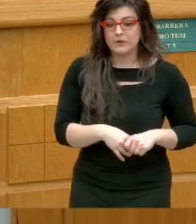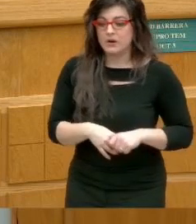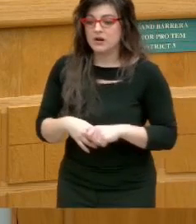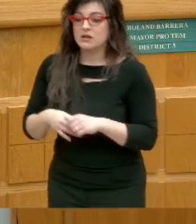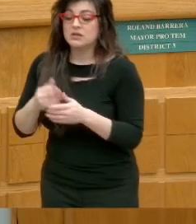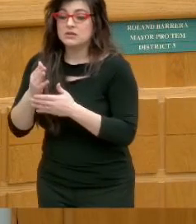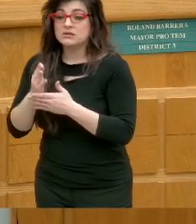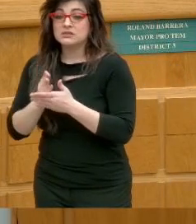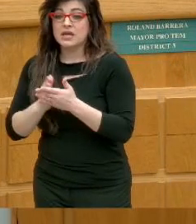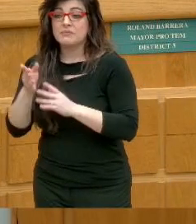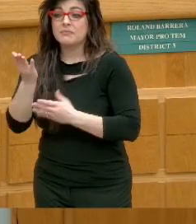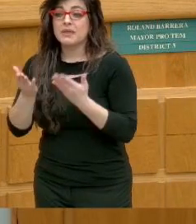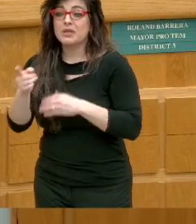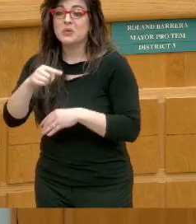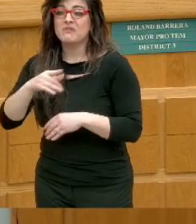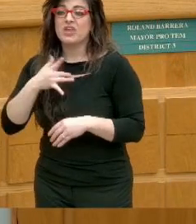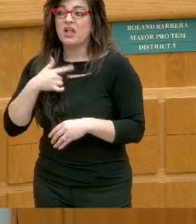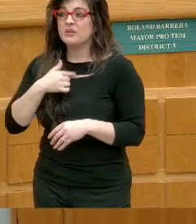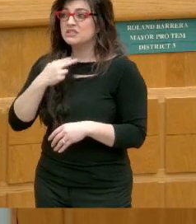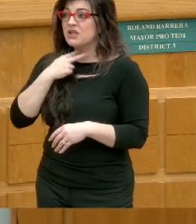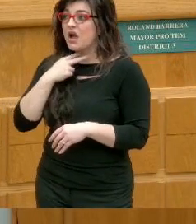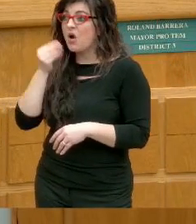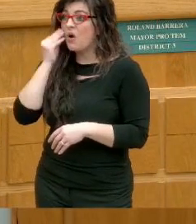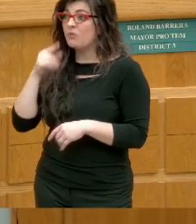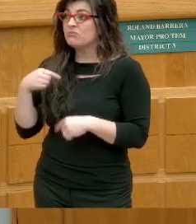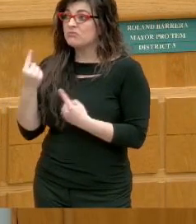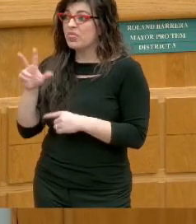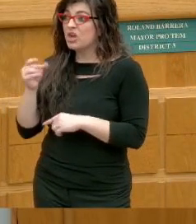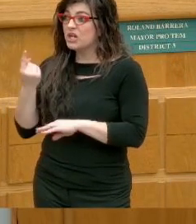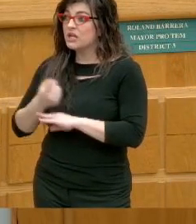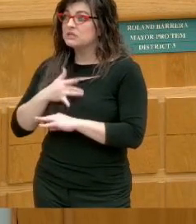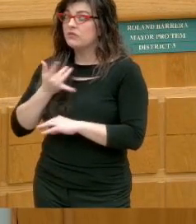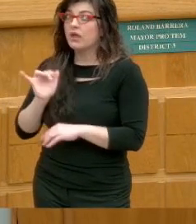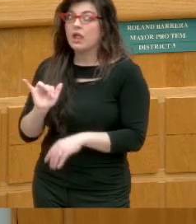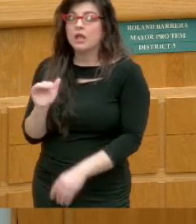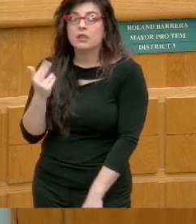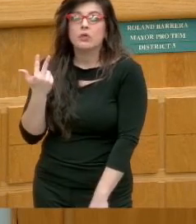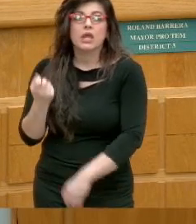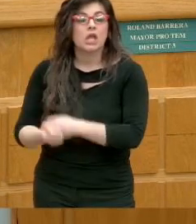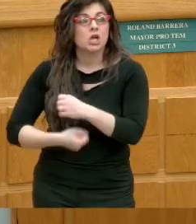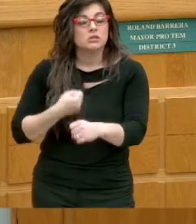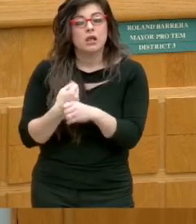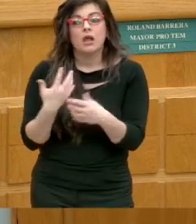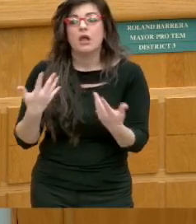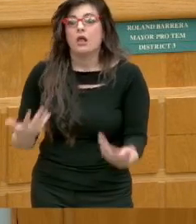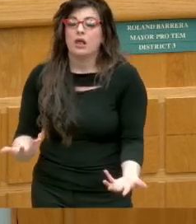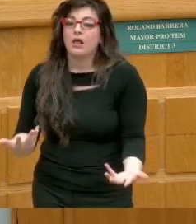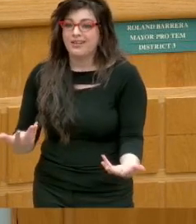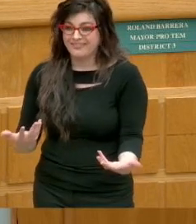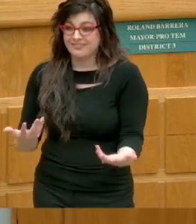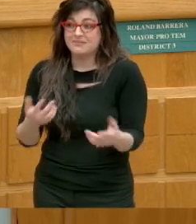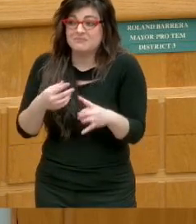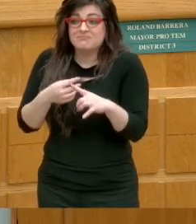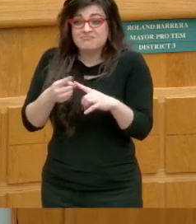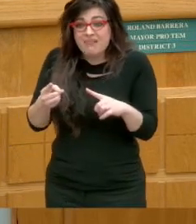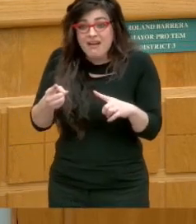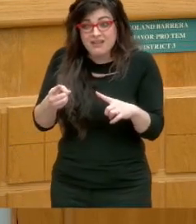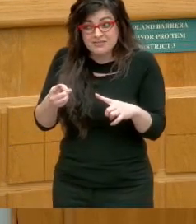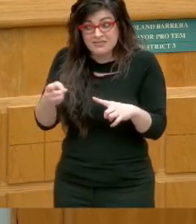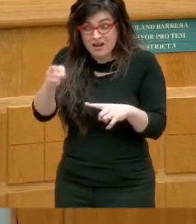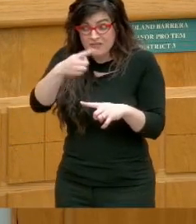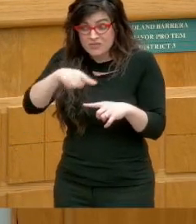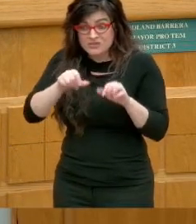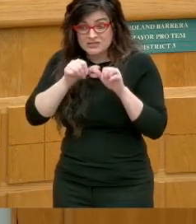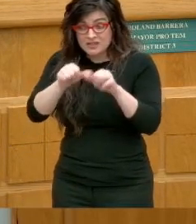like a long time. But it's probably been good for a lot of people. And it's been good for our communities because we've stayed healthy. We've